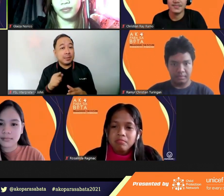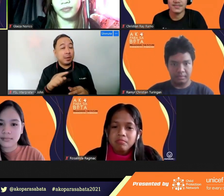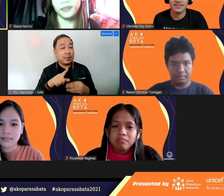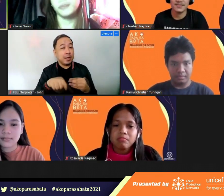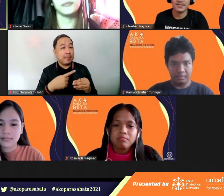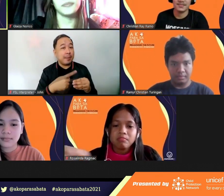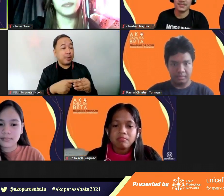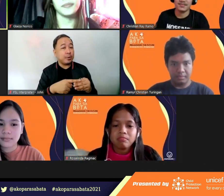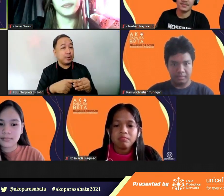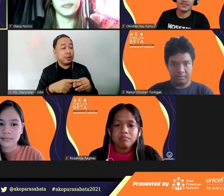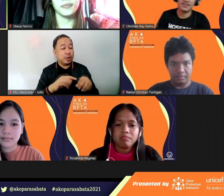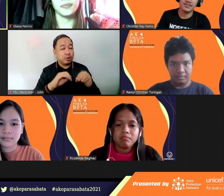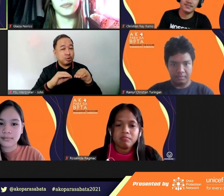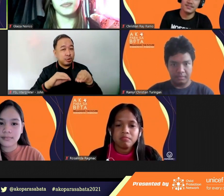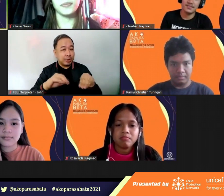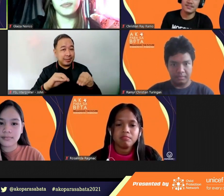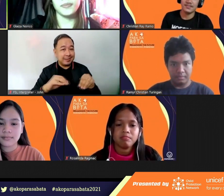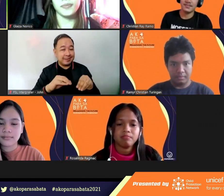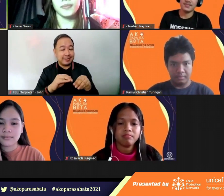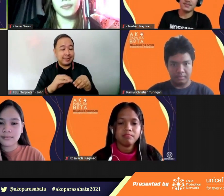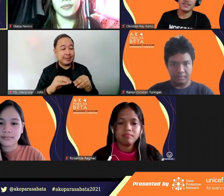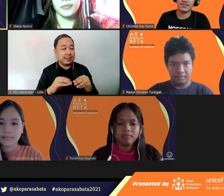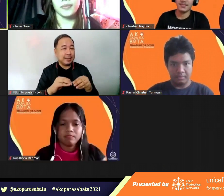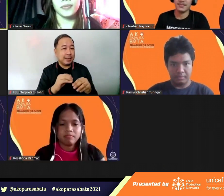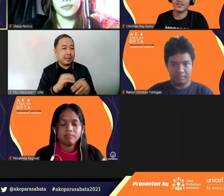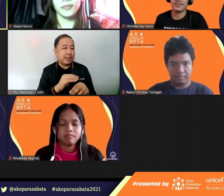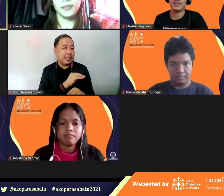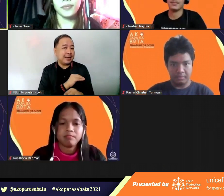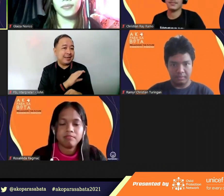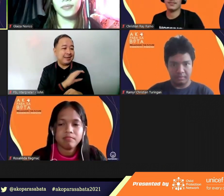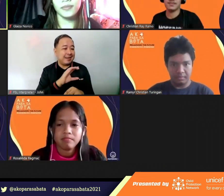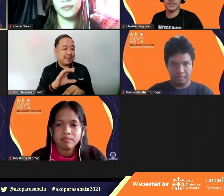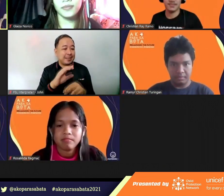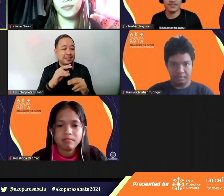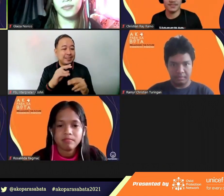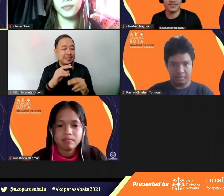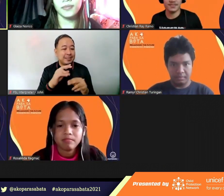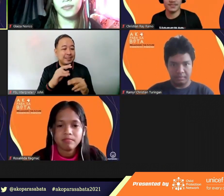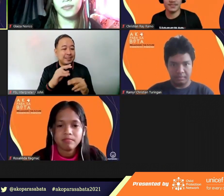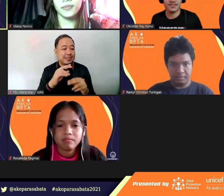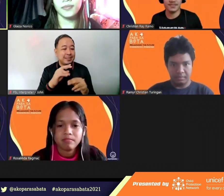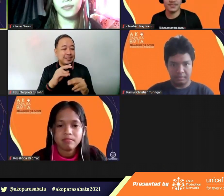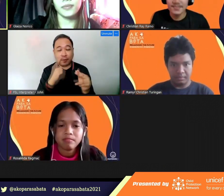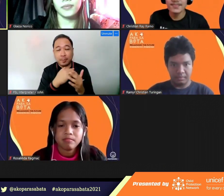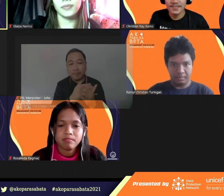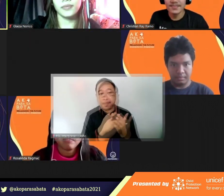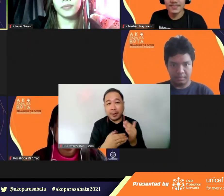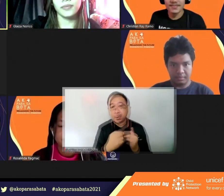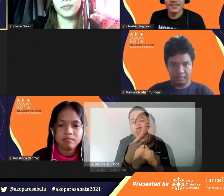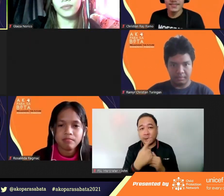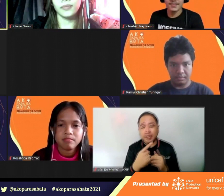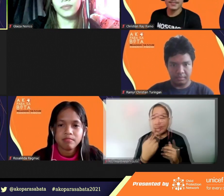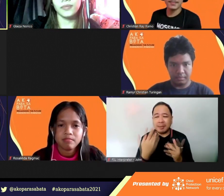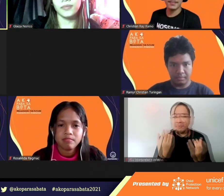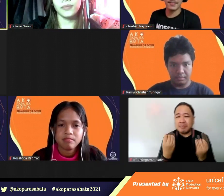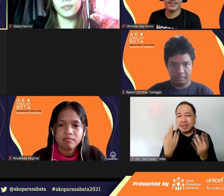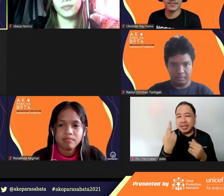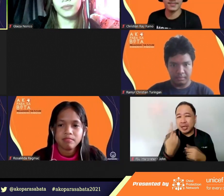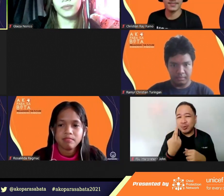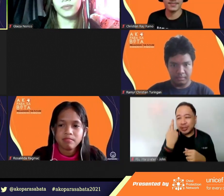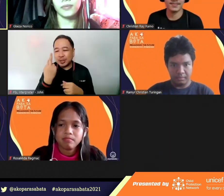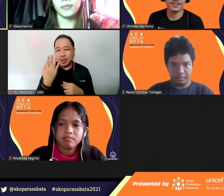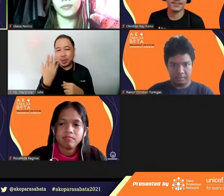for component 1. So, there are 3 factors that I have identified kung bakit ang isang participant, not just isang